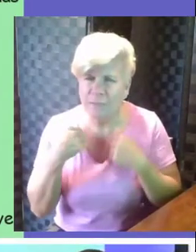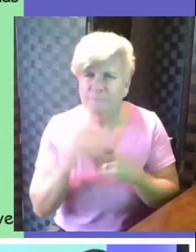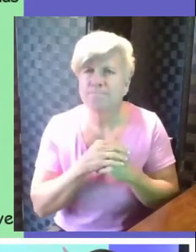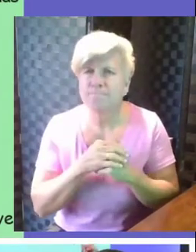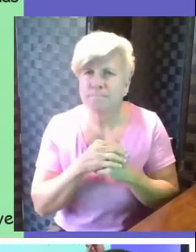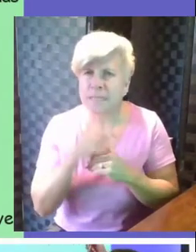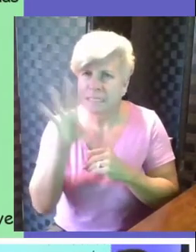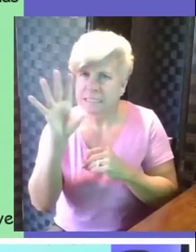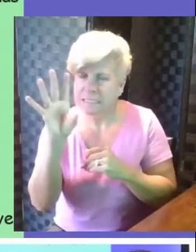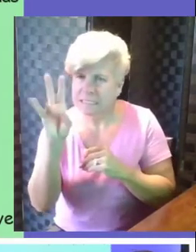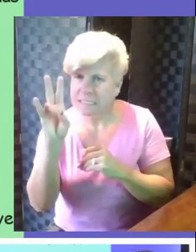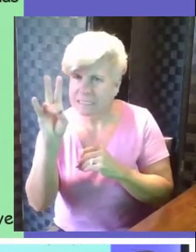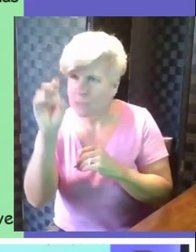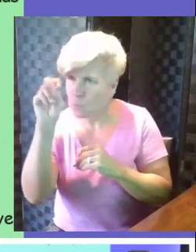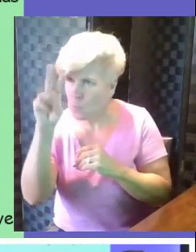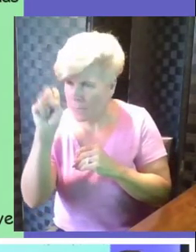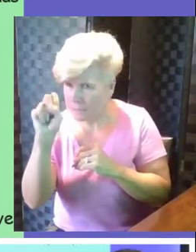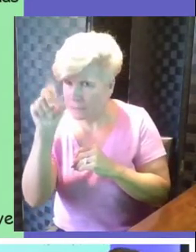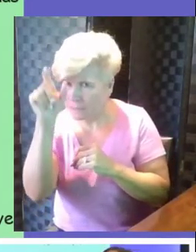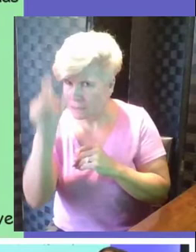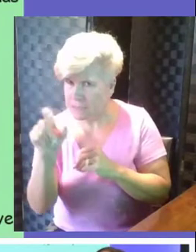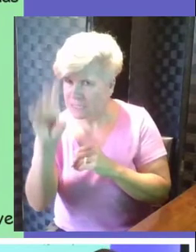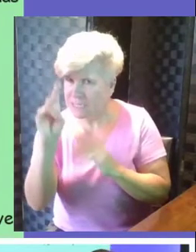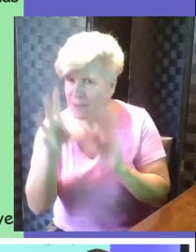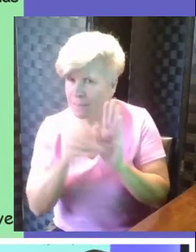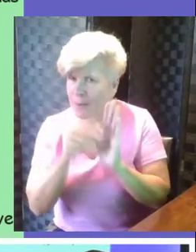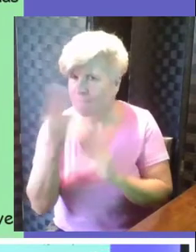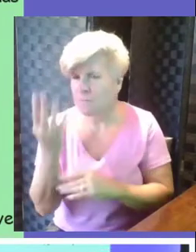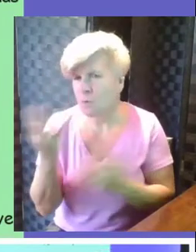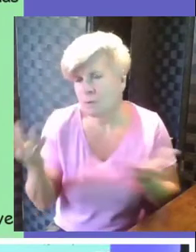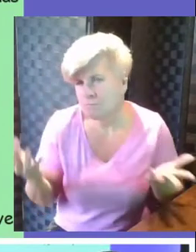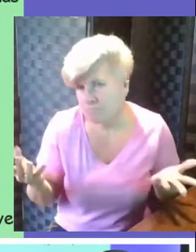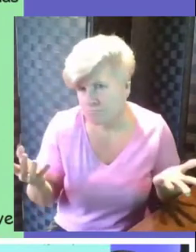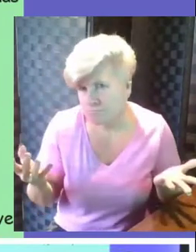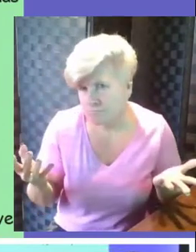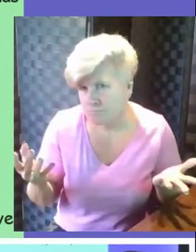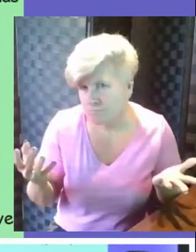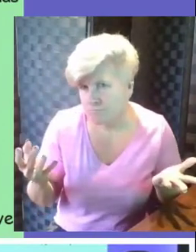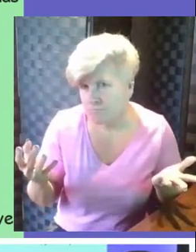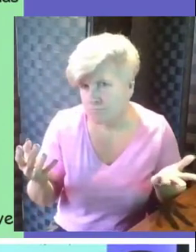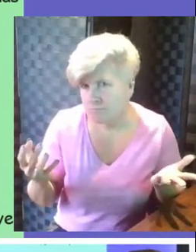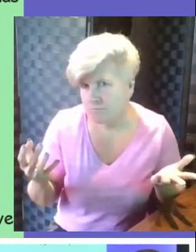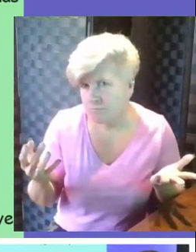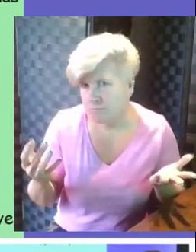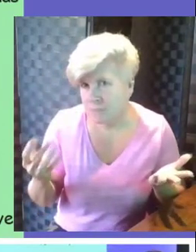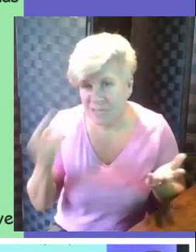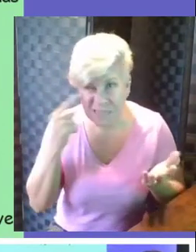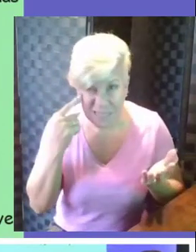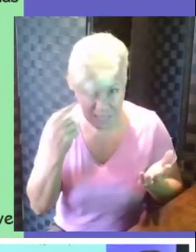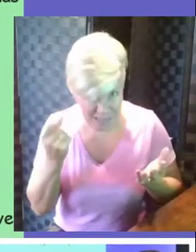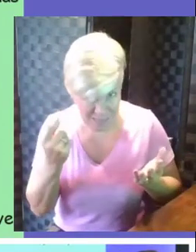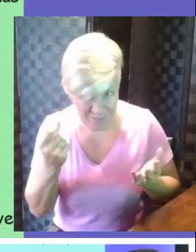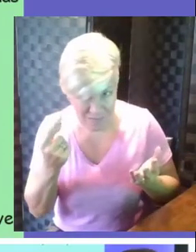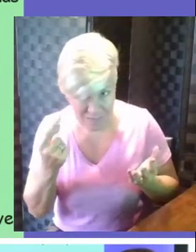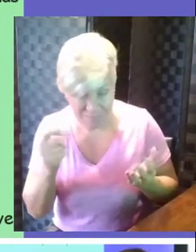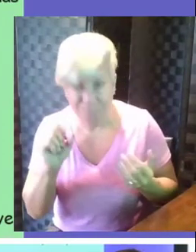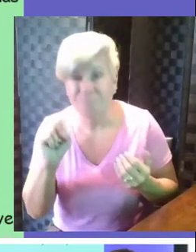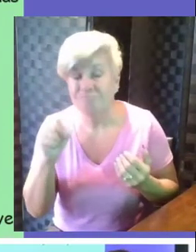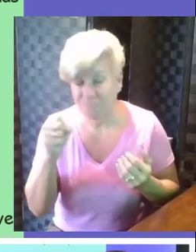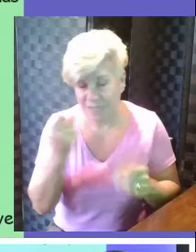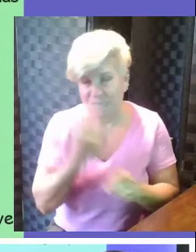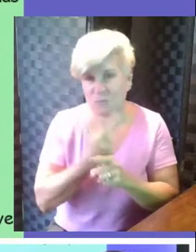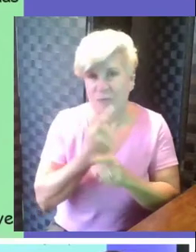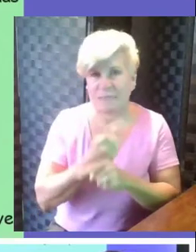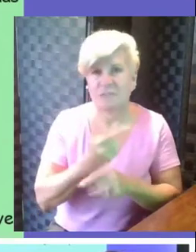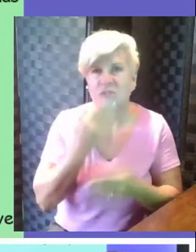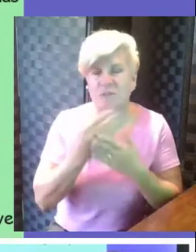here. Let's start over here with our ones. What's 7 plus 4? Are you thinking 11? Good, me